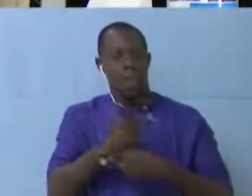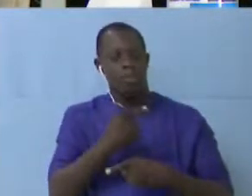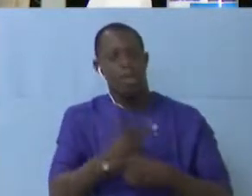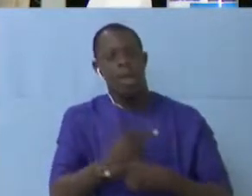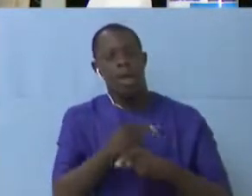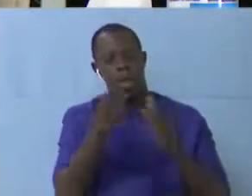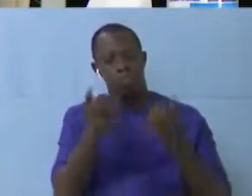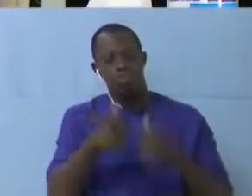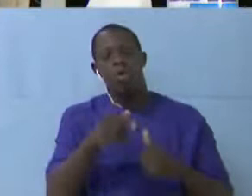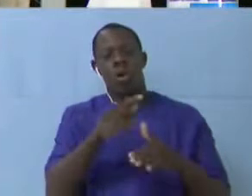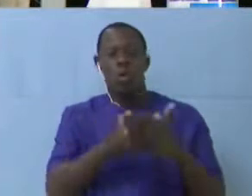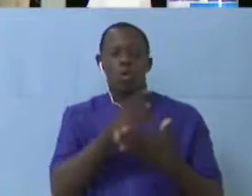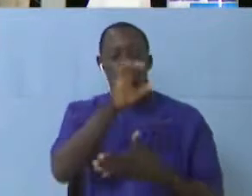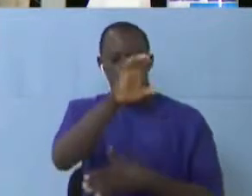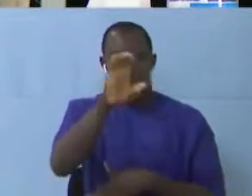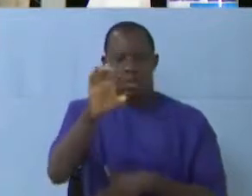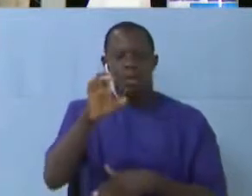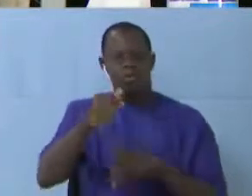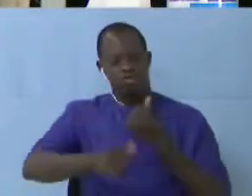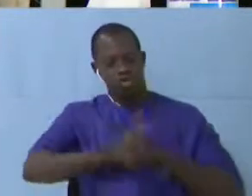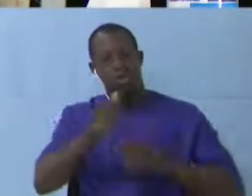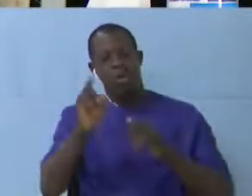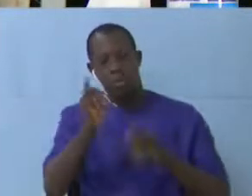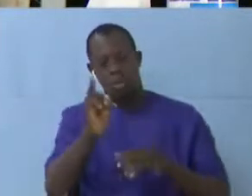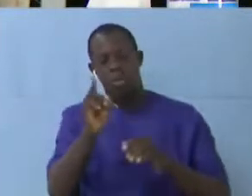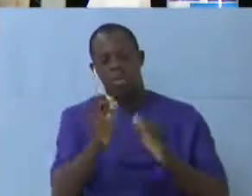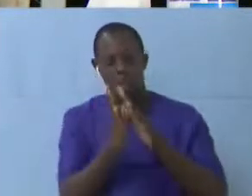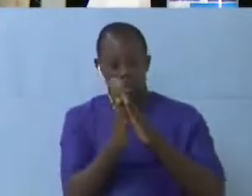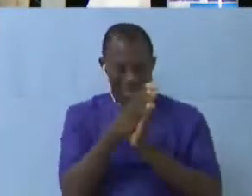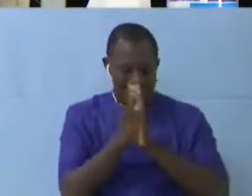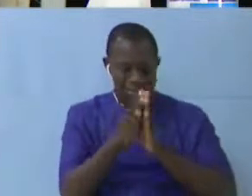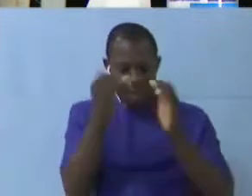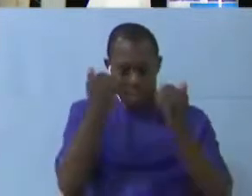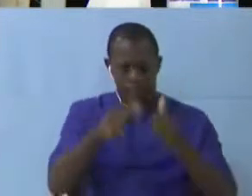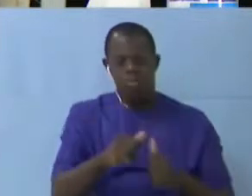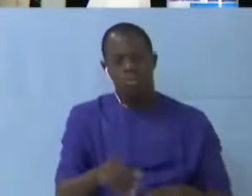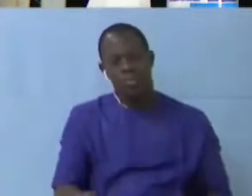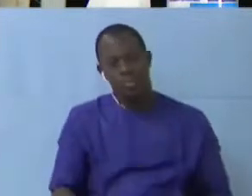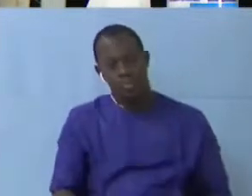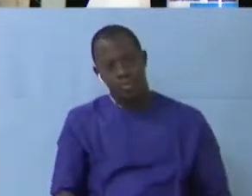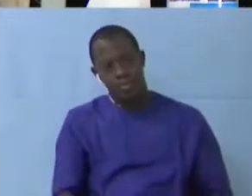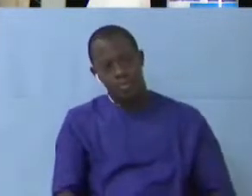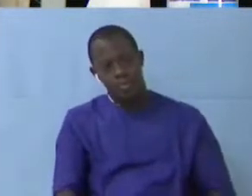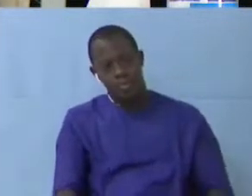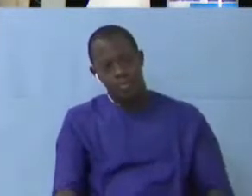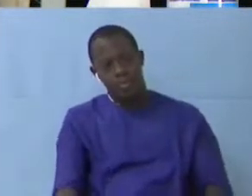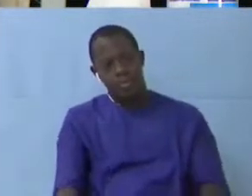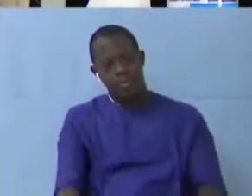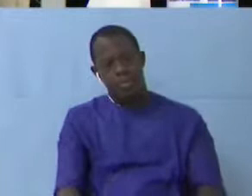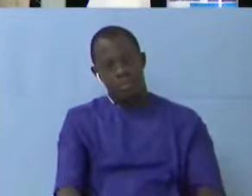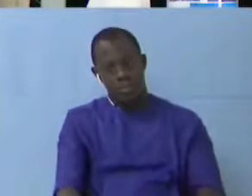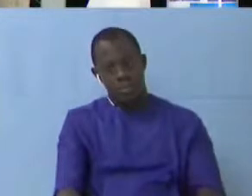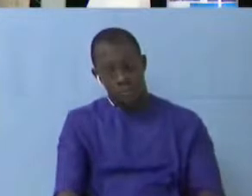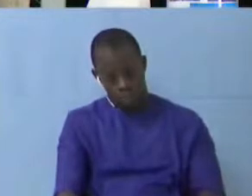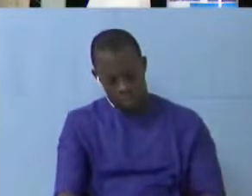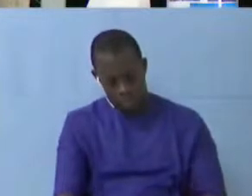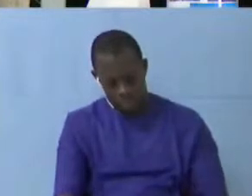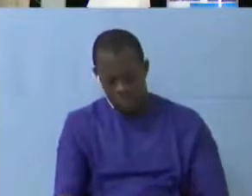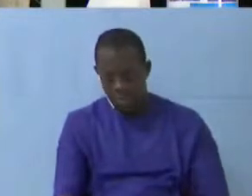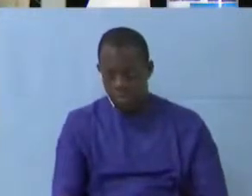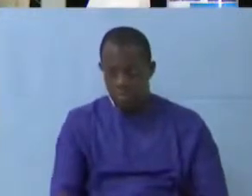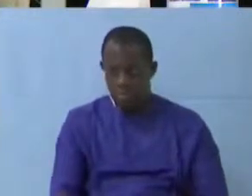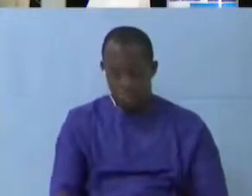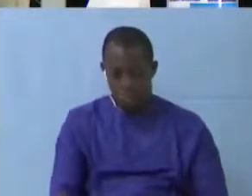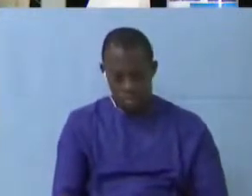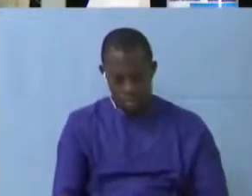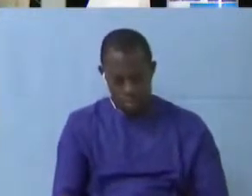baax ñu mën a am ràññeef ci li nga xam ne nii fa la rëq-rëq am ci loi bi te bu fekkee ne bunti luwaay réew mi baaxut kon lan moo